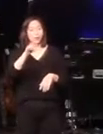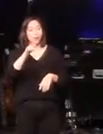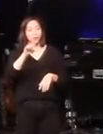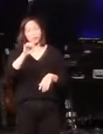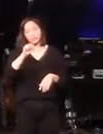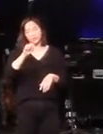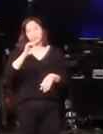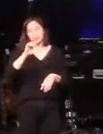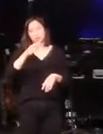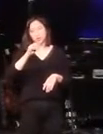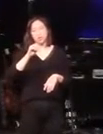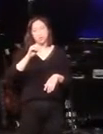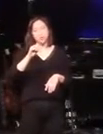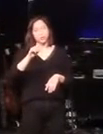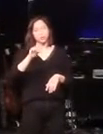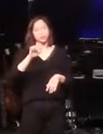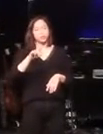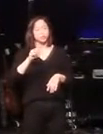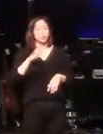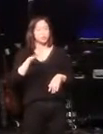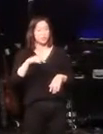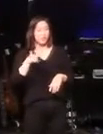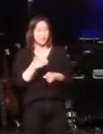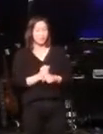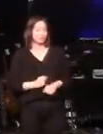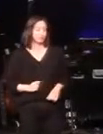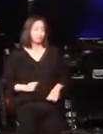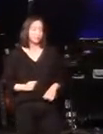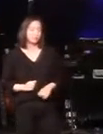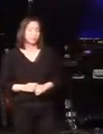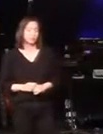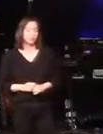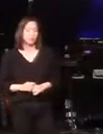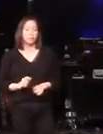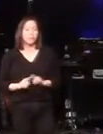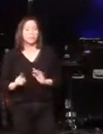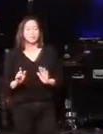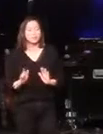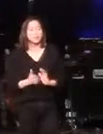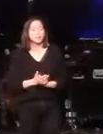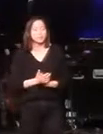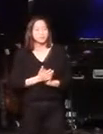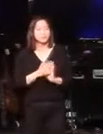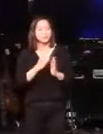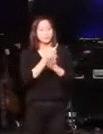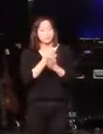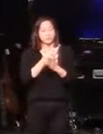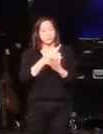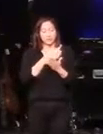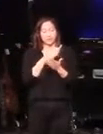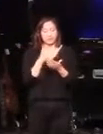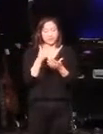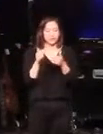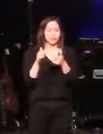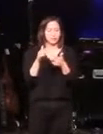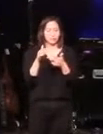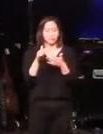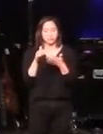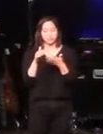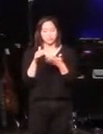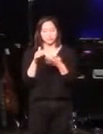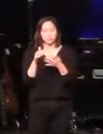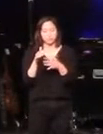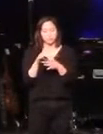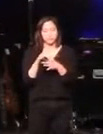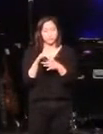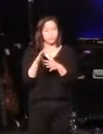And I remember between my senior and freshman year of college, I went up to a camp and I just said, God,